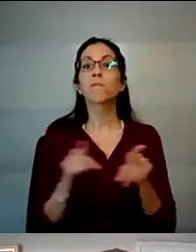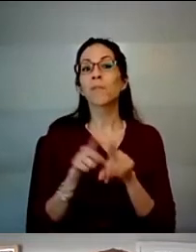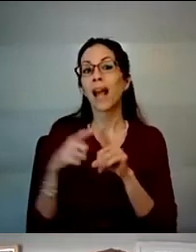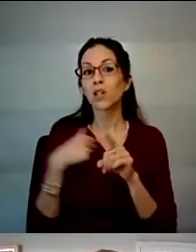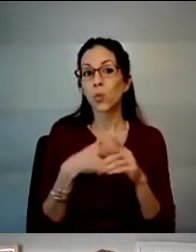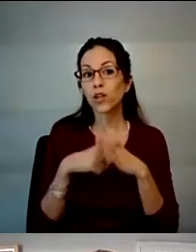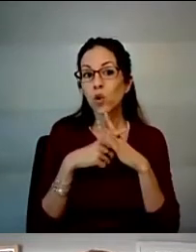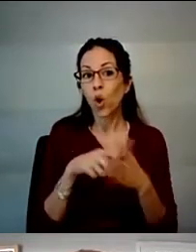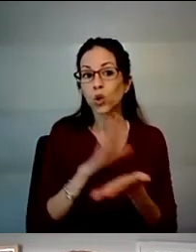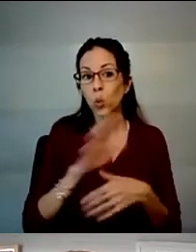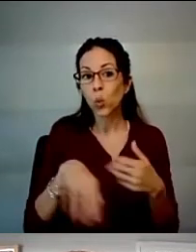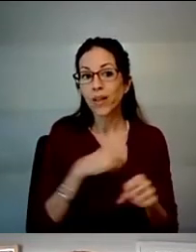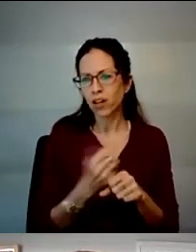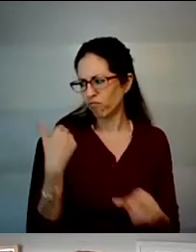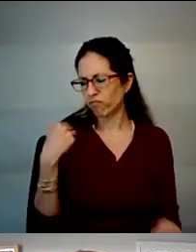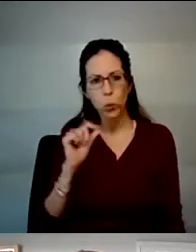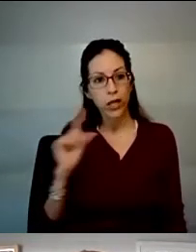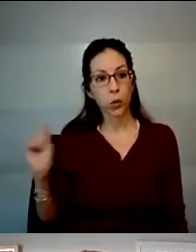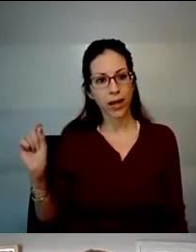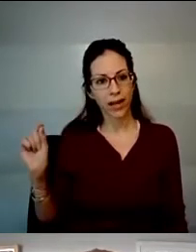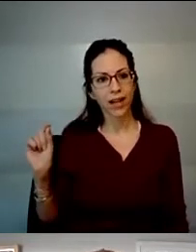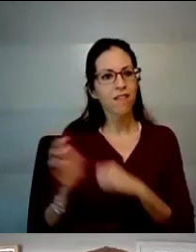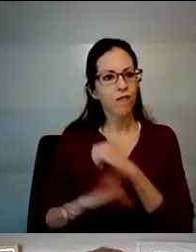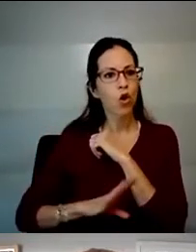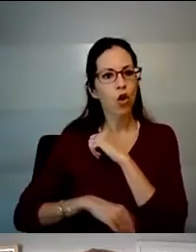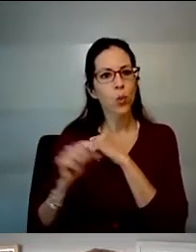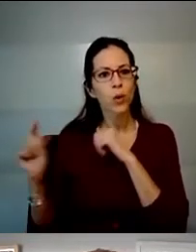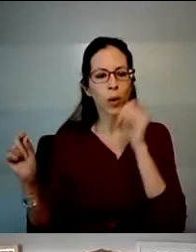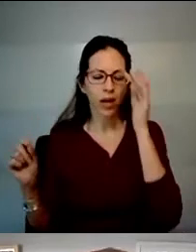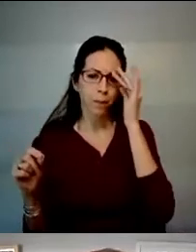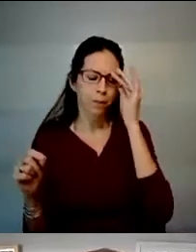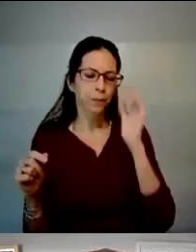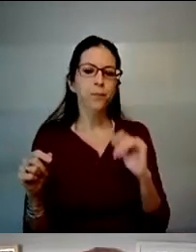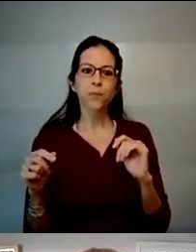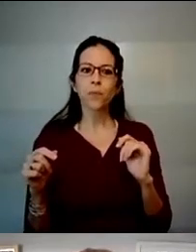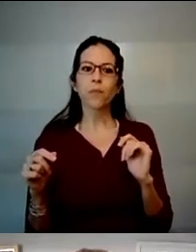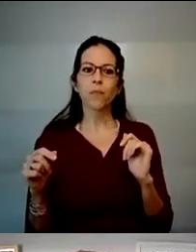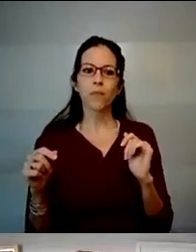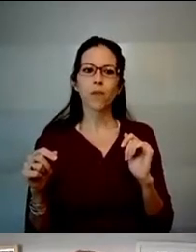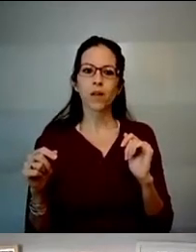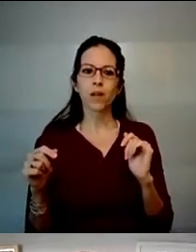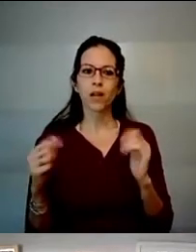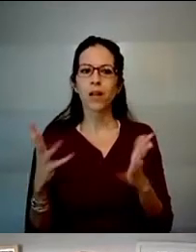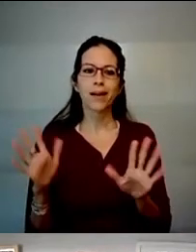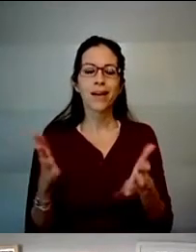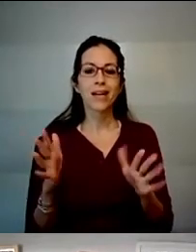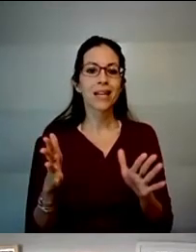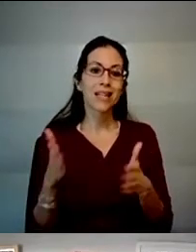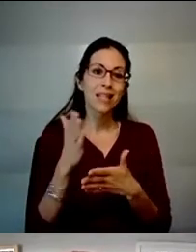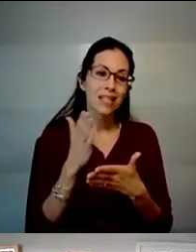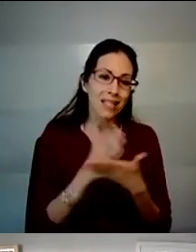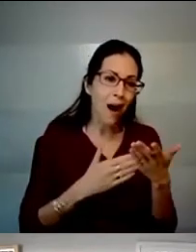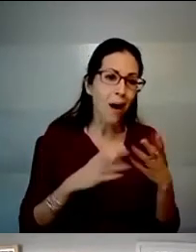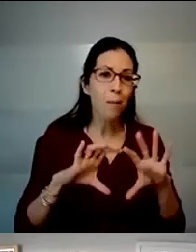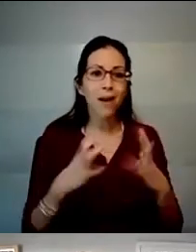in 2020, you know, we just, and there were some classes were coming back,